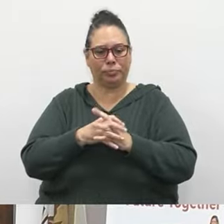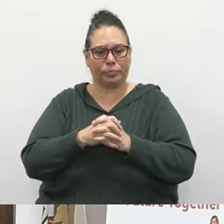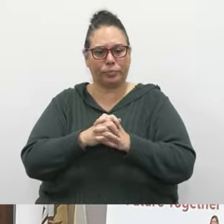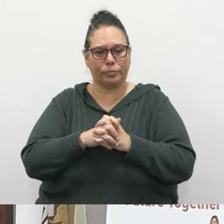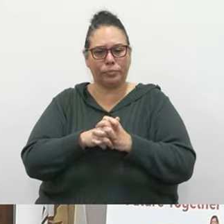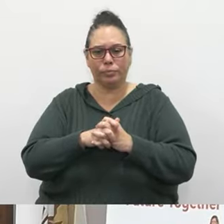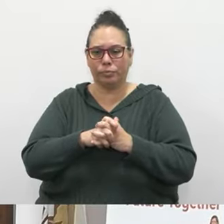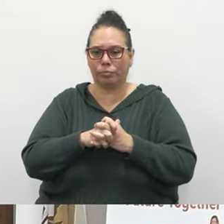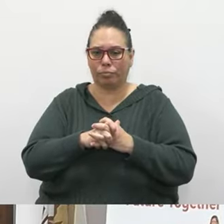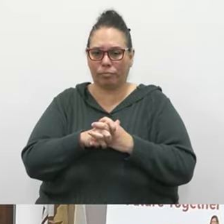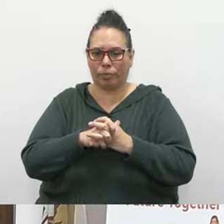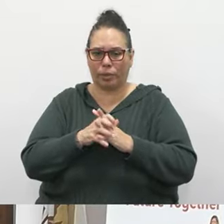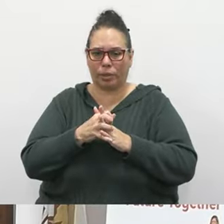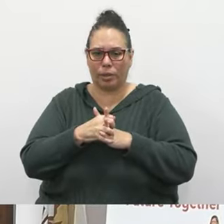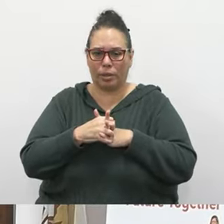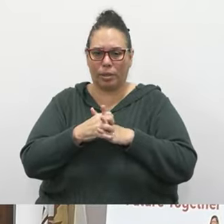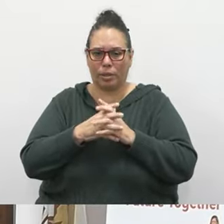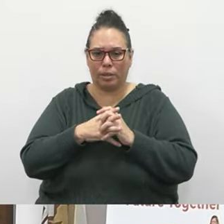Gonzalez.